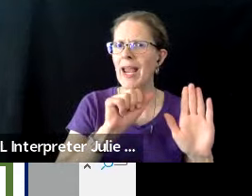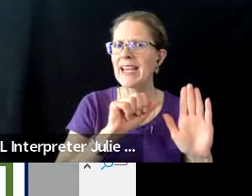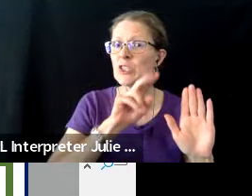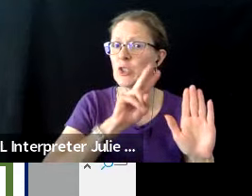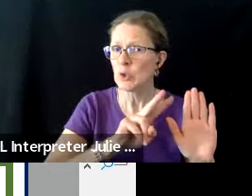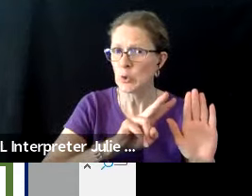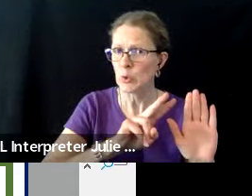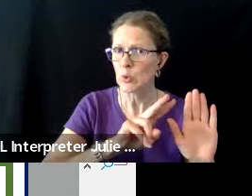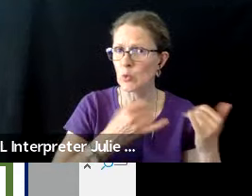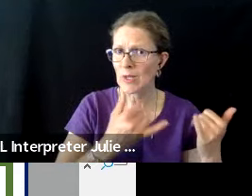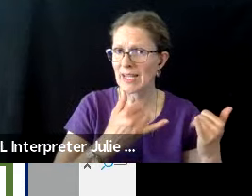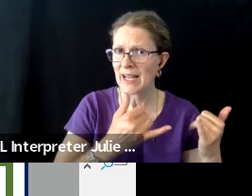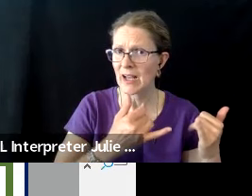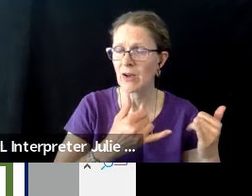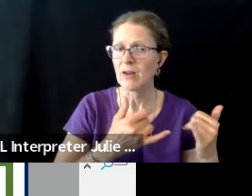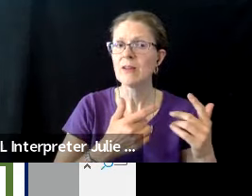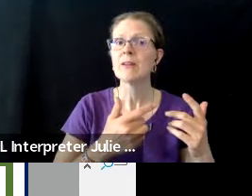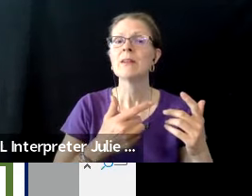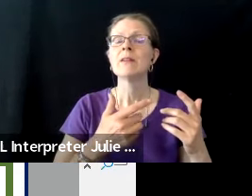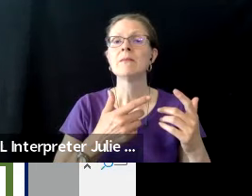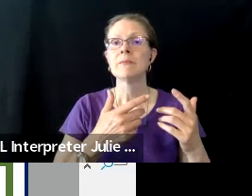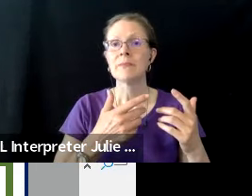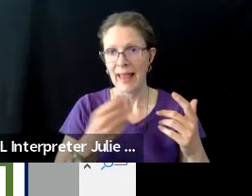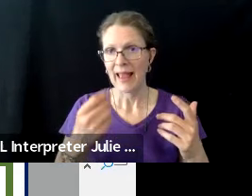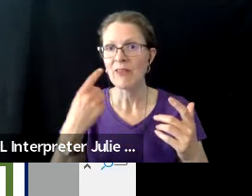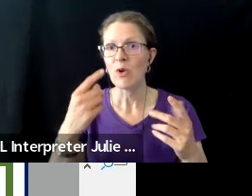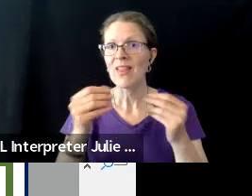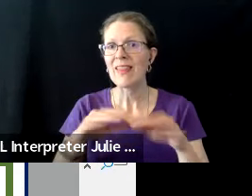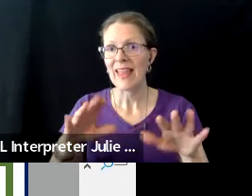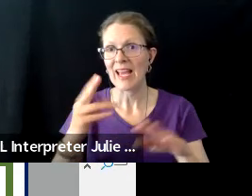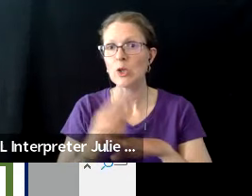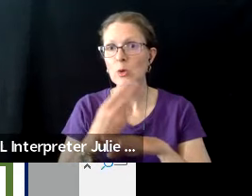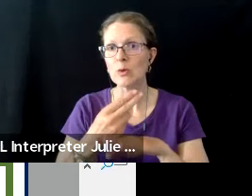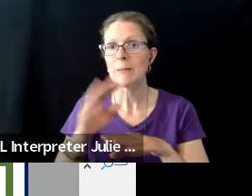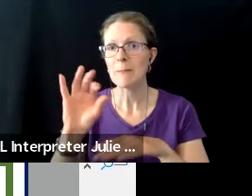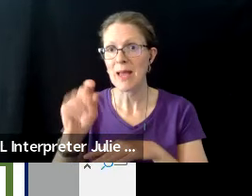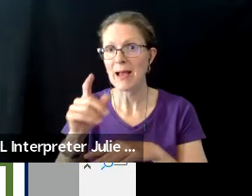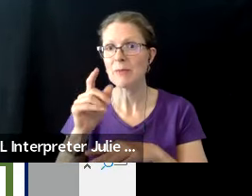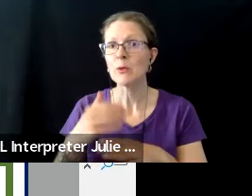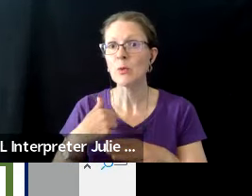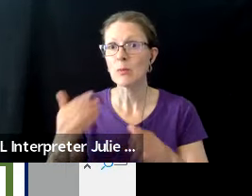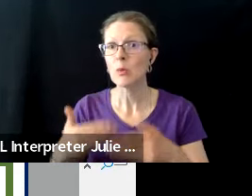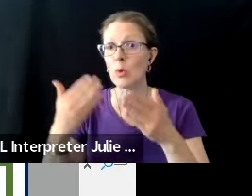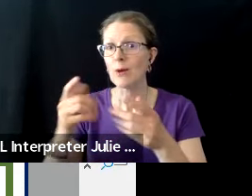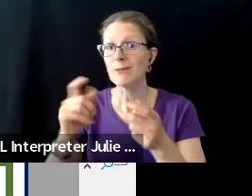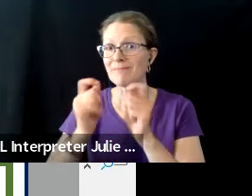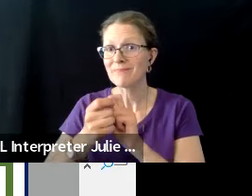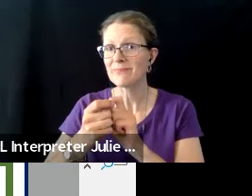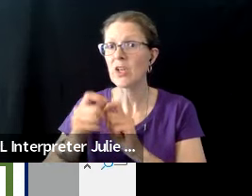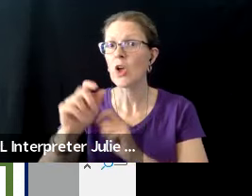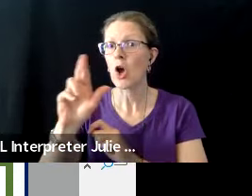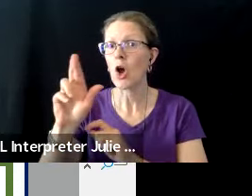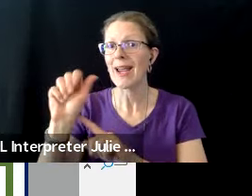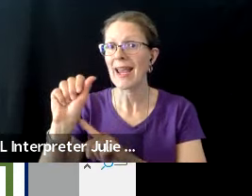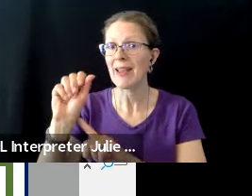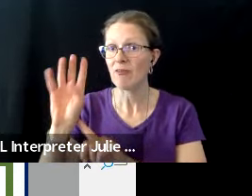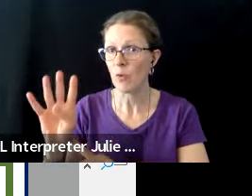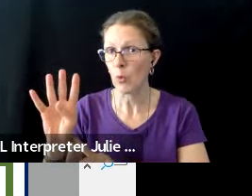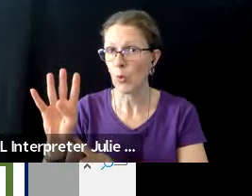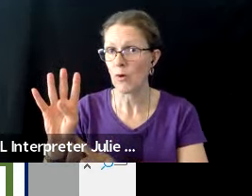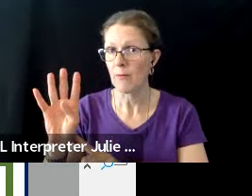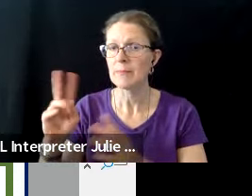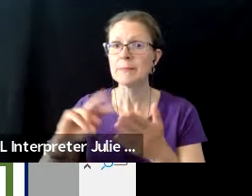with the comprehensive plan's future land use map, we would be proposing to rezone the property to RA4. And that would